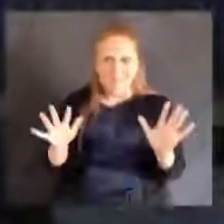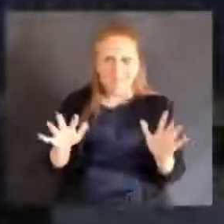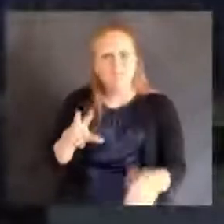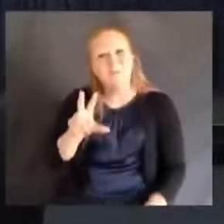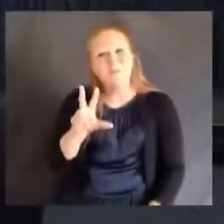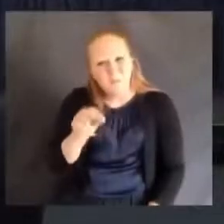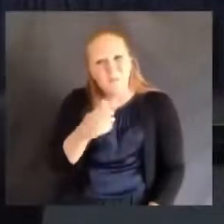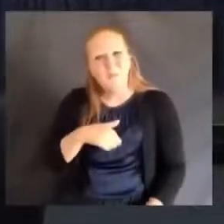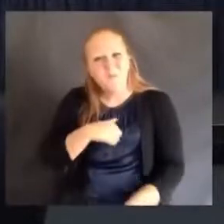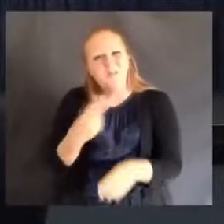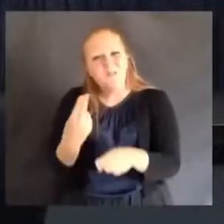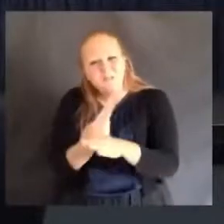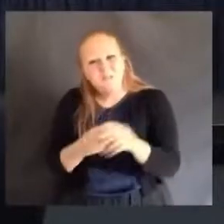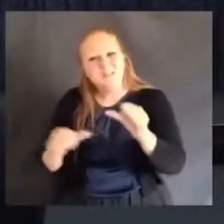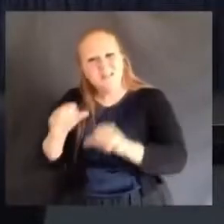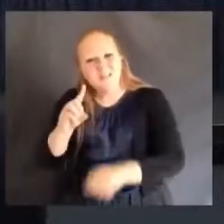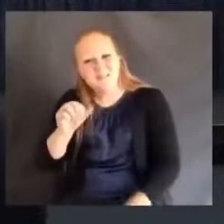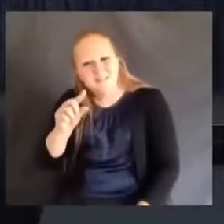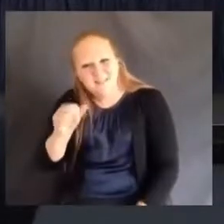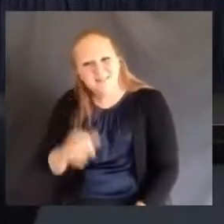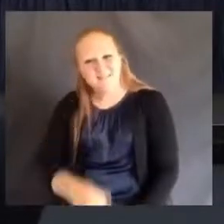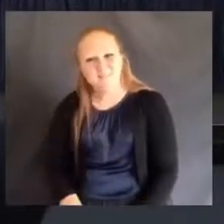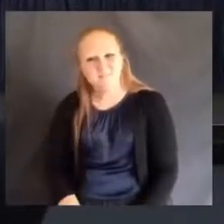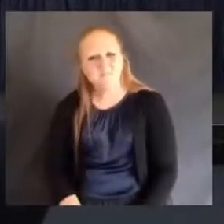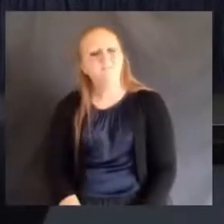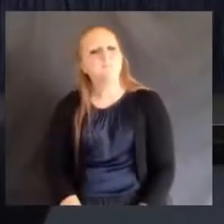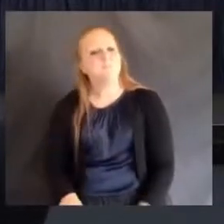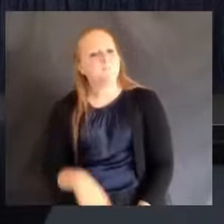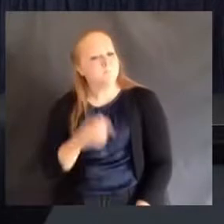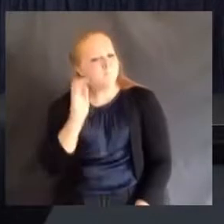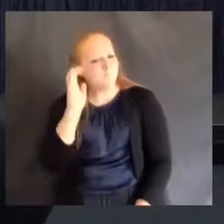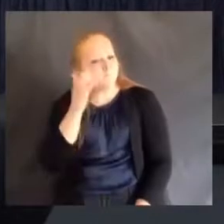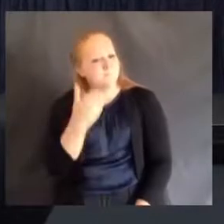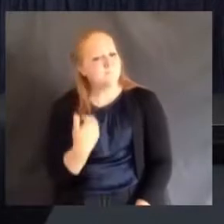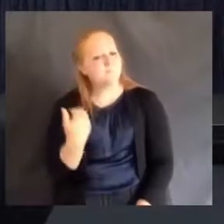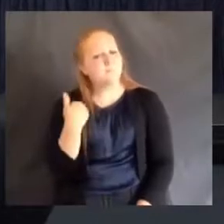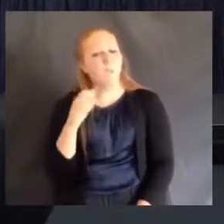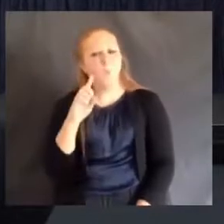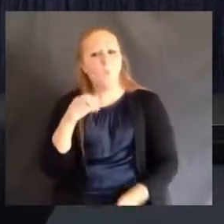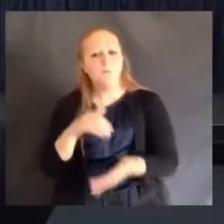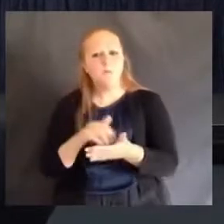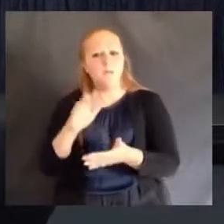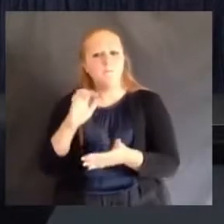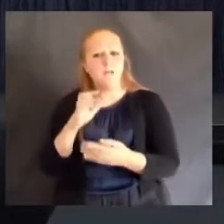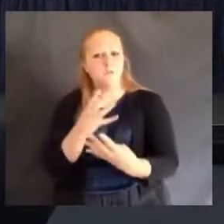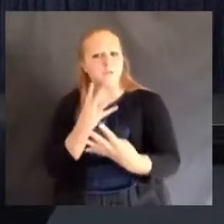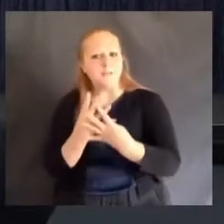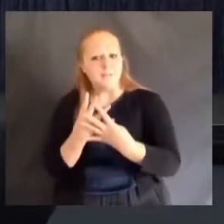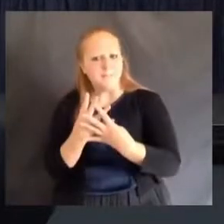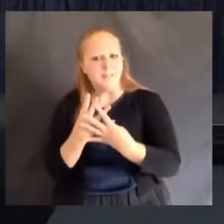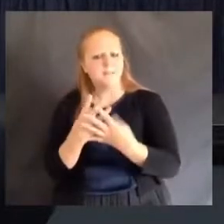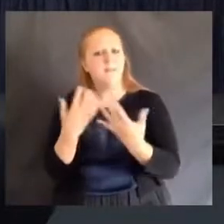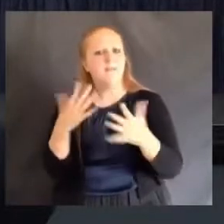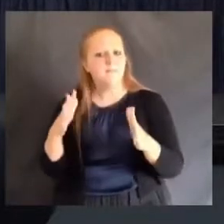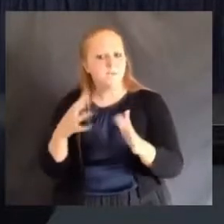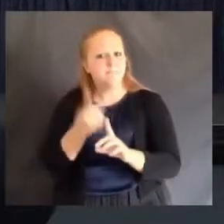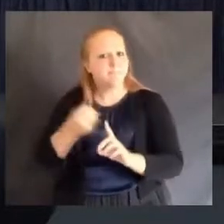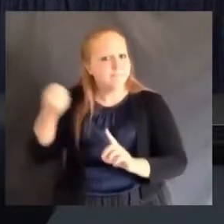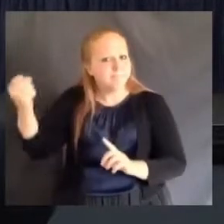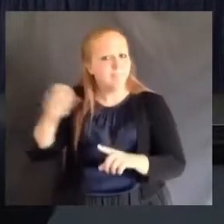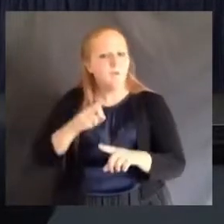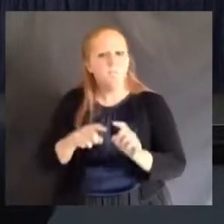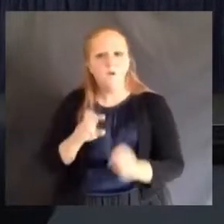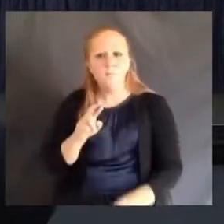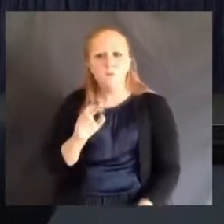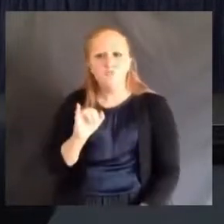uptick in violence, Governor, it appears as though the analysis we did, about 1,500 inmates were released from Rikers, and about 13% of them